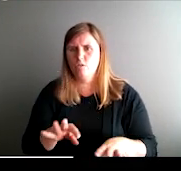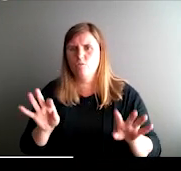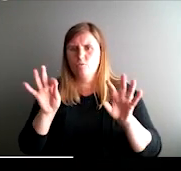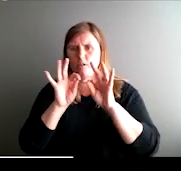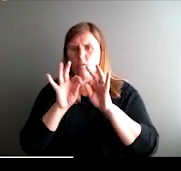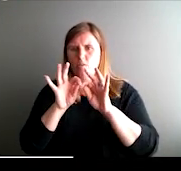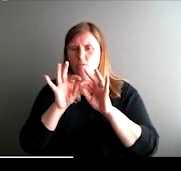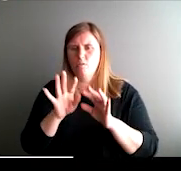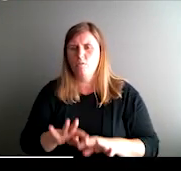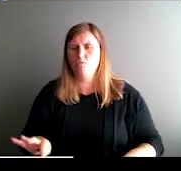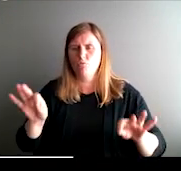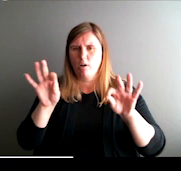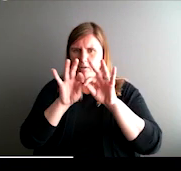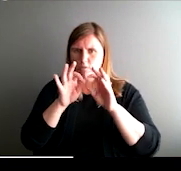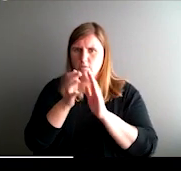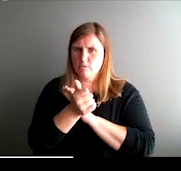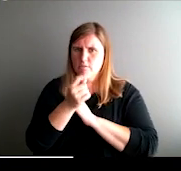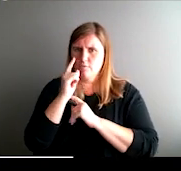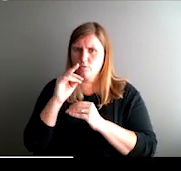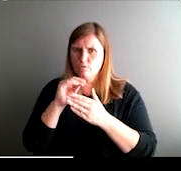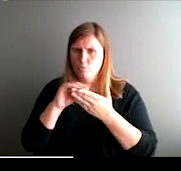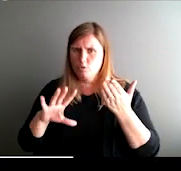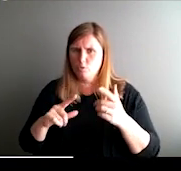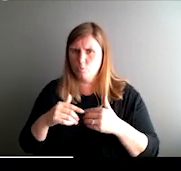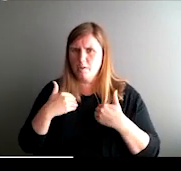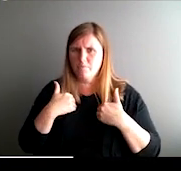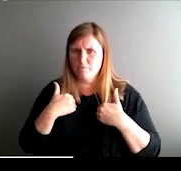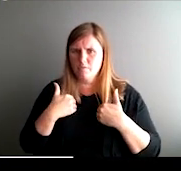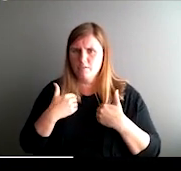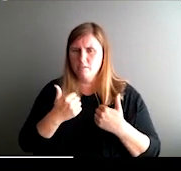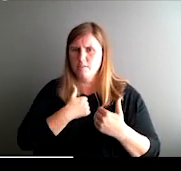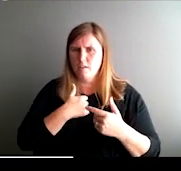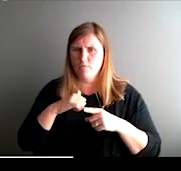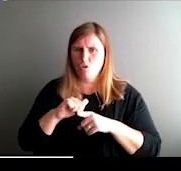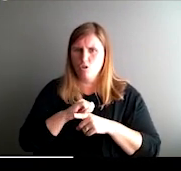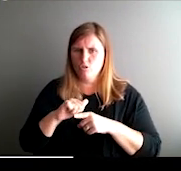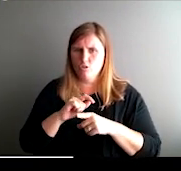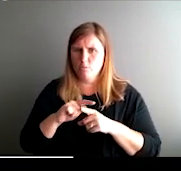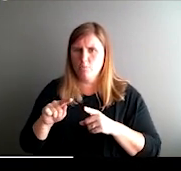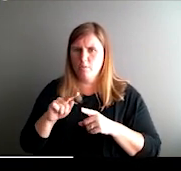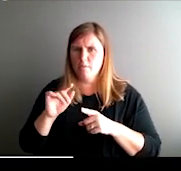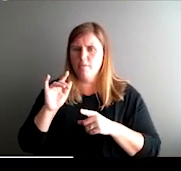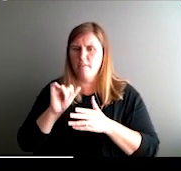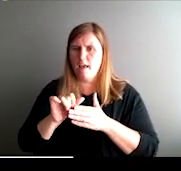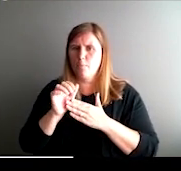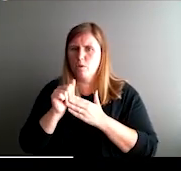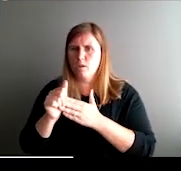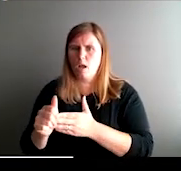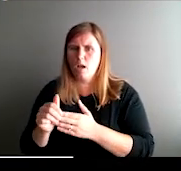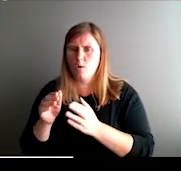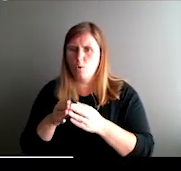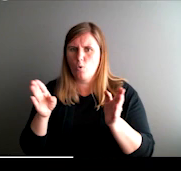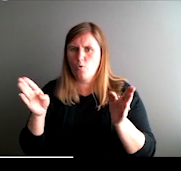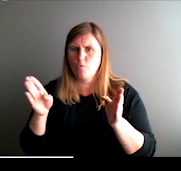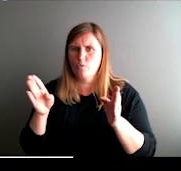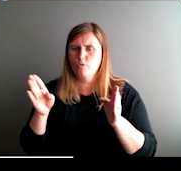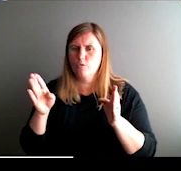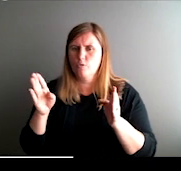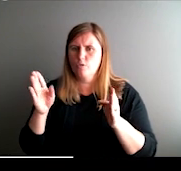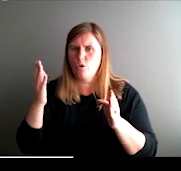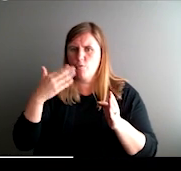critical skill for students to have, self-rehearsal that then guides some other overt behavior.